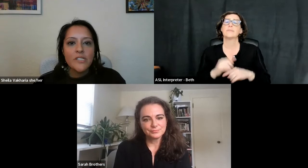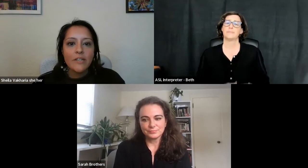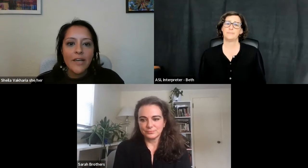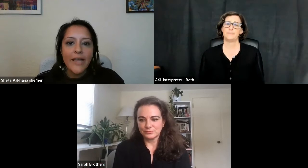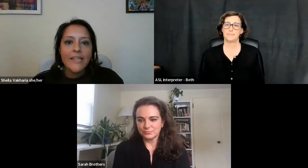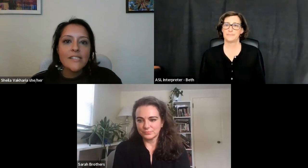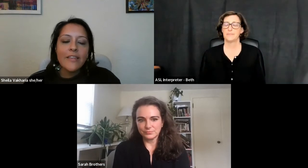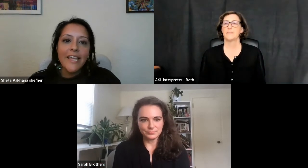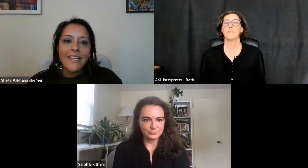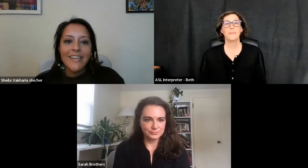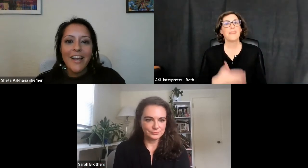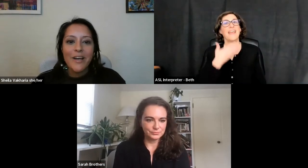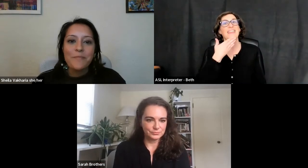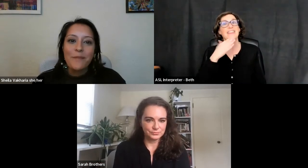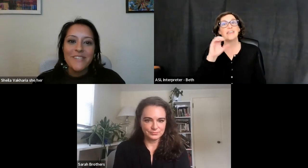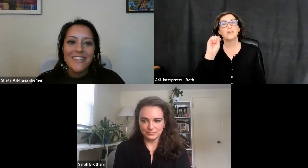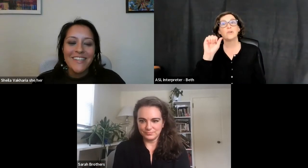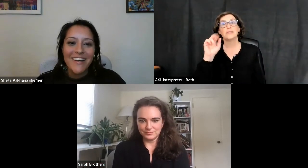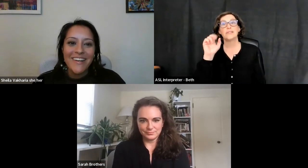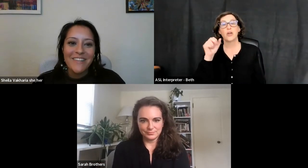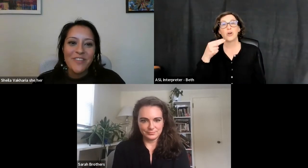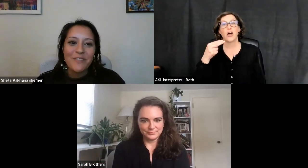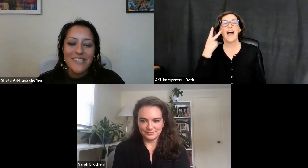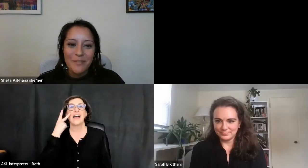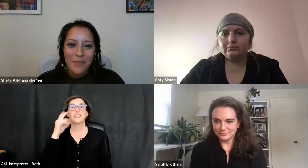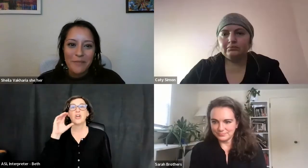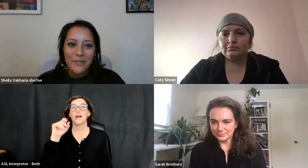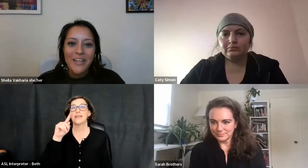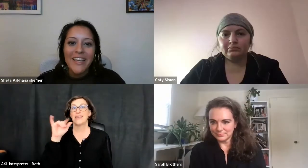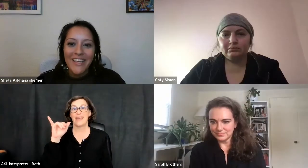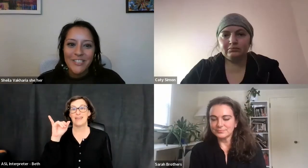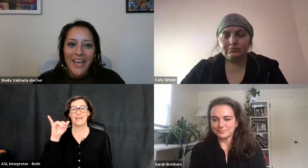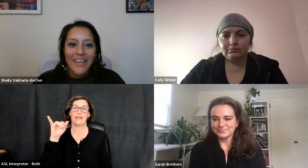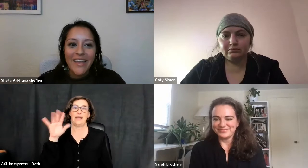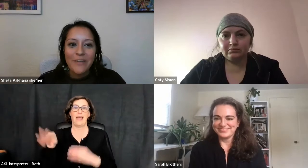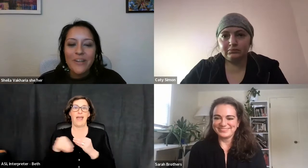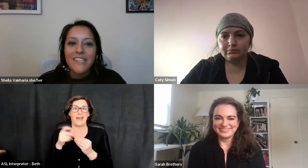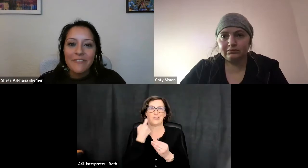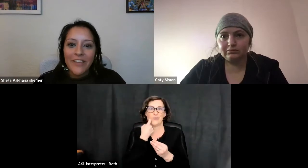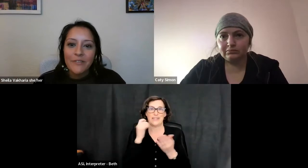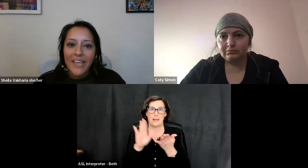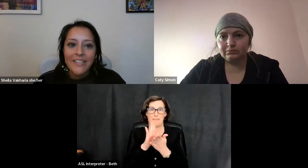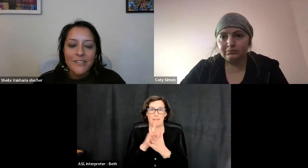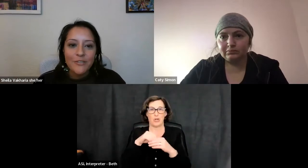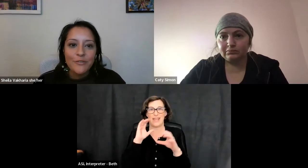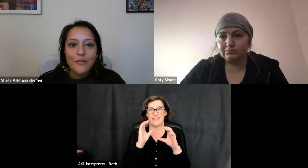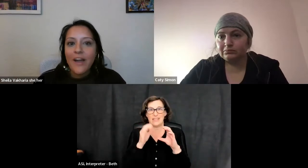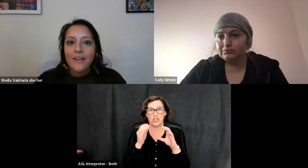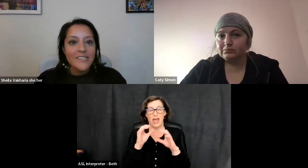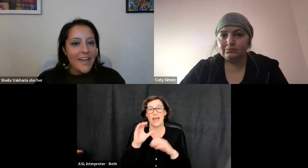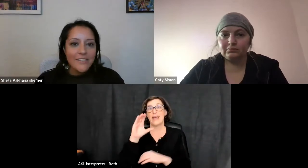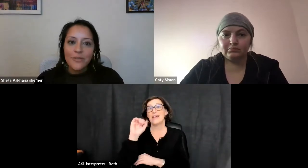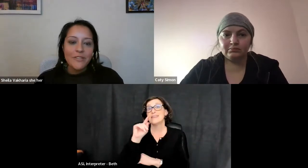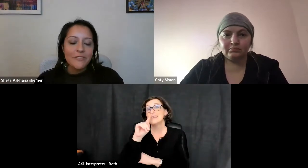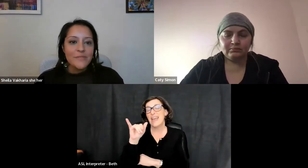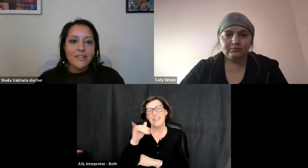So much, Sarah. And I saw that Caty popped in a recent paper in the chat, and I wanted to invite you, Caty,